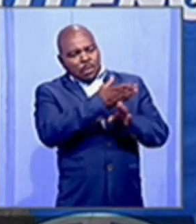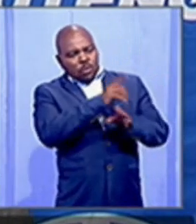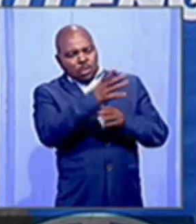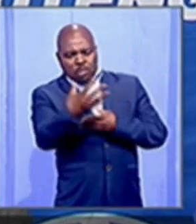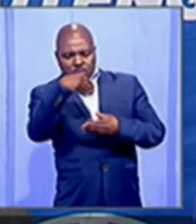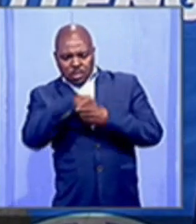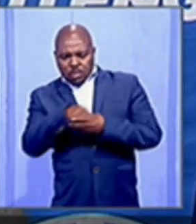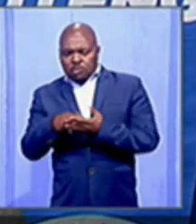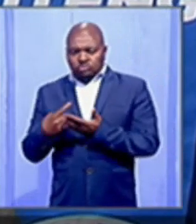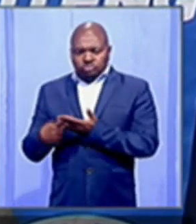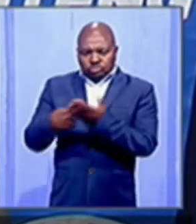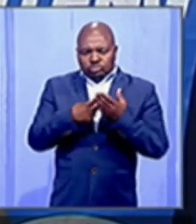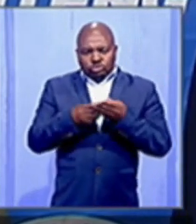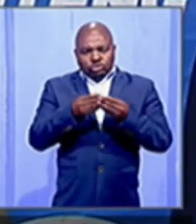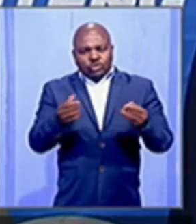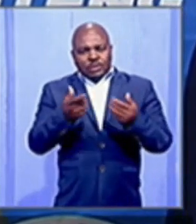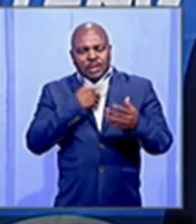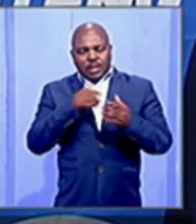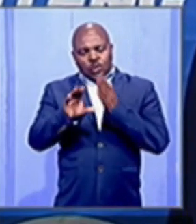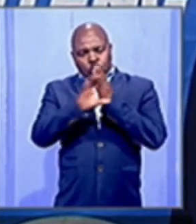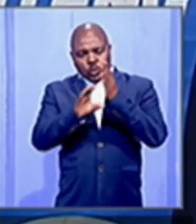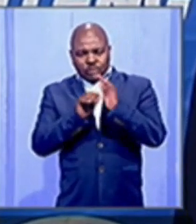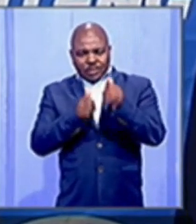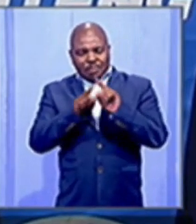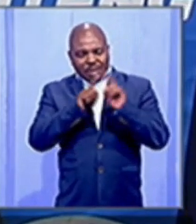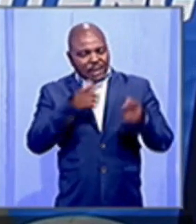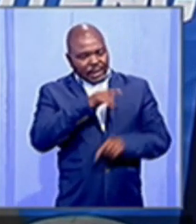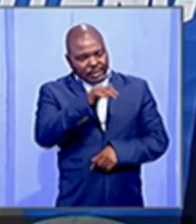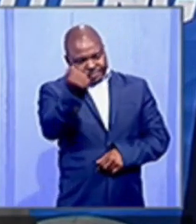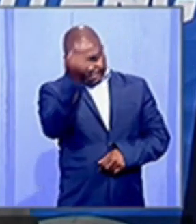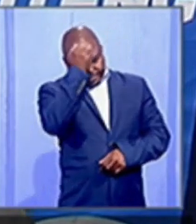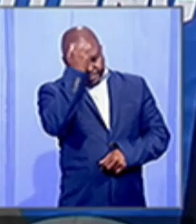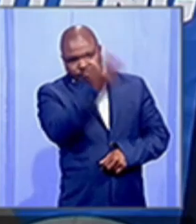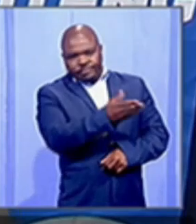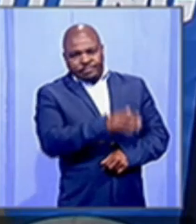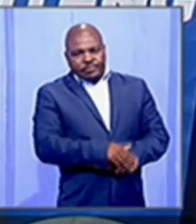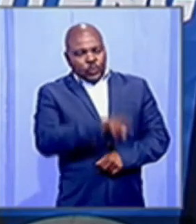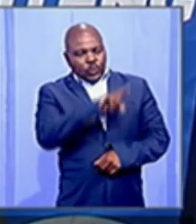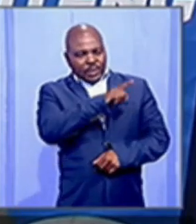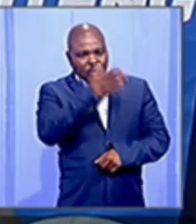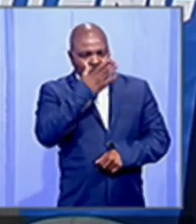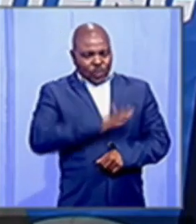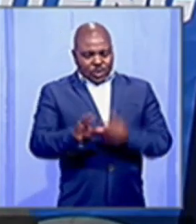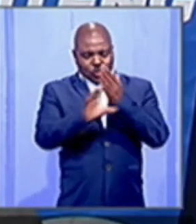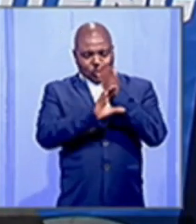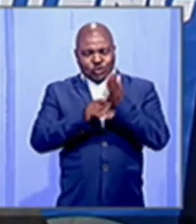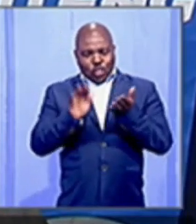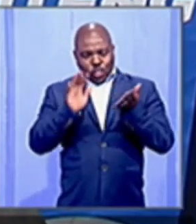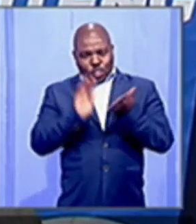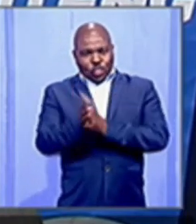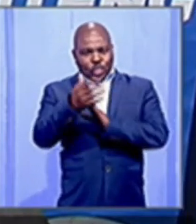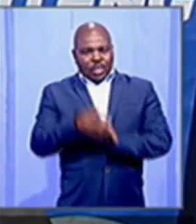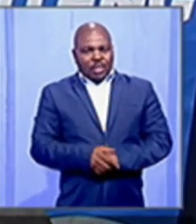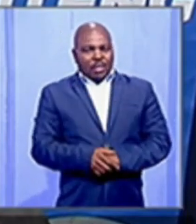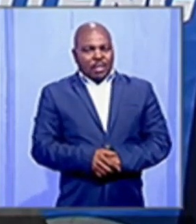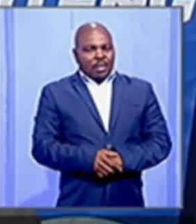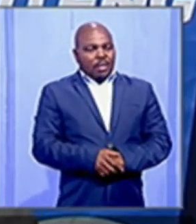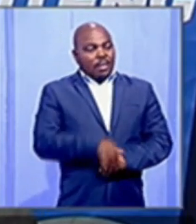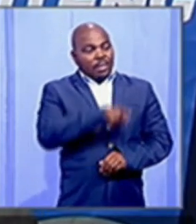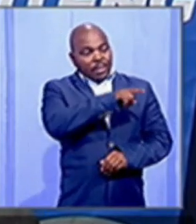constitutionalists, pro-growth, but now they're the useful idiots of those who want to destroy the Constitution, who are opposed to the